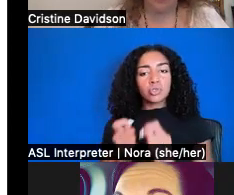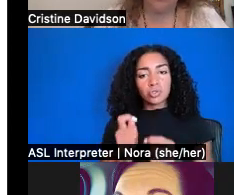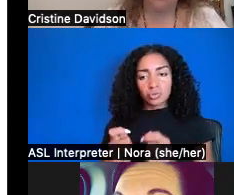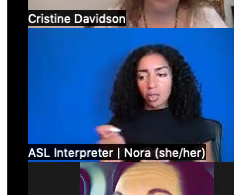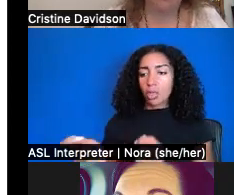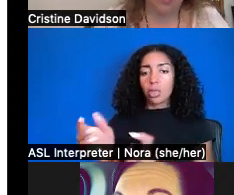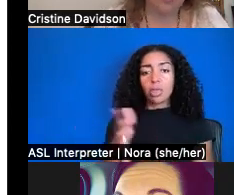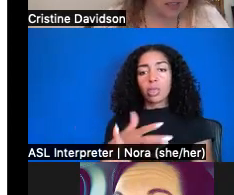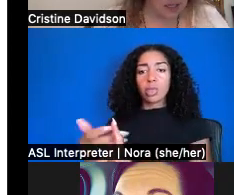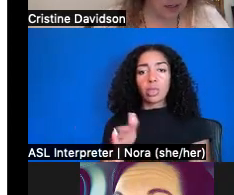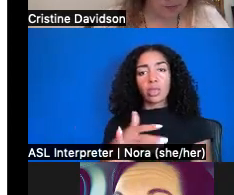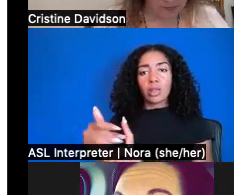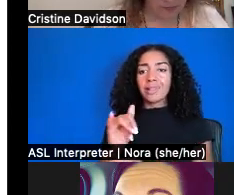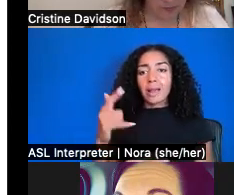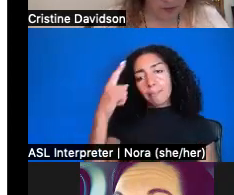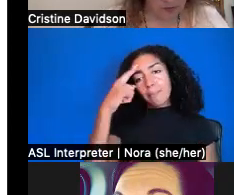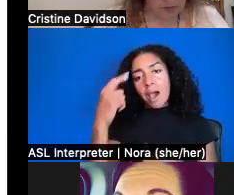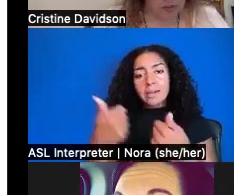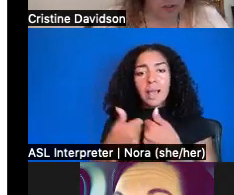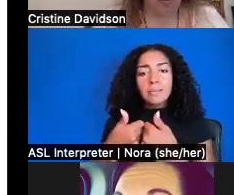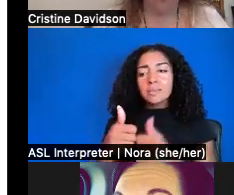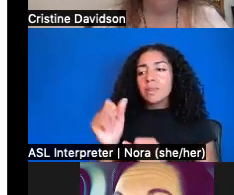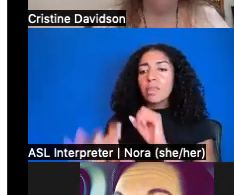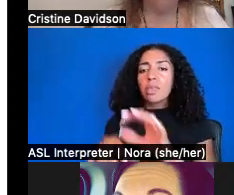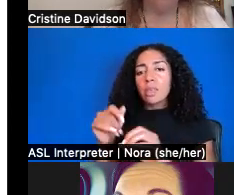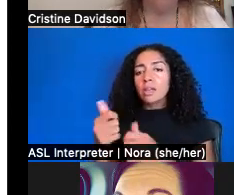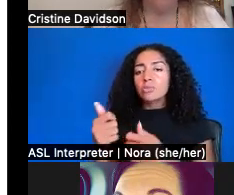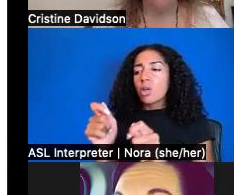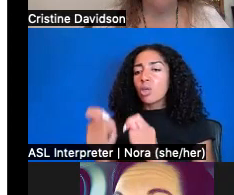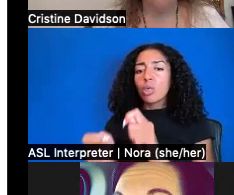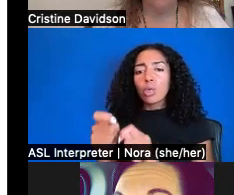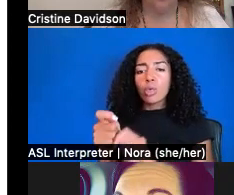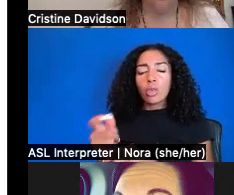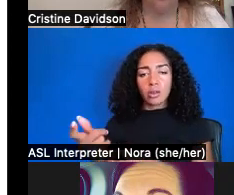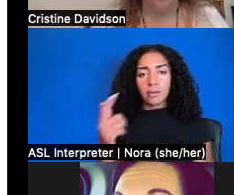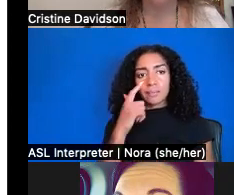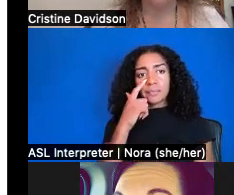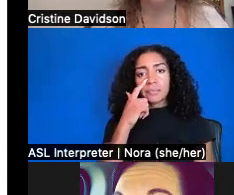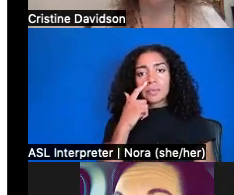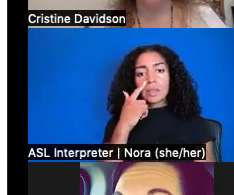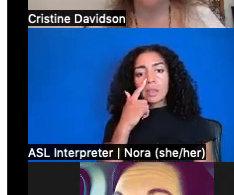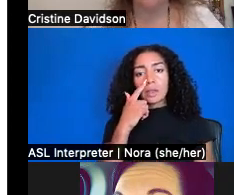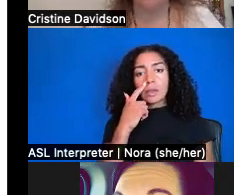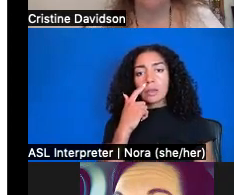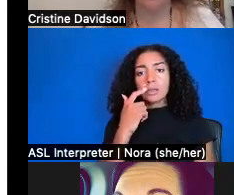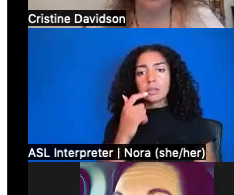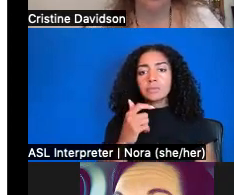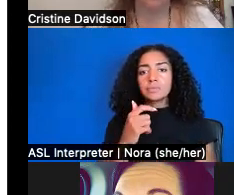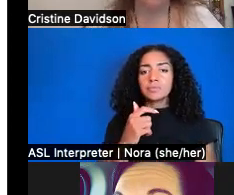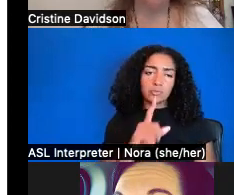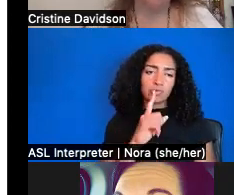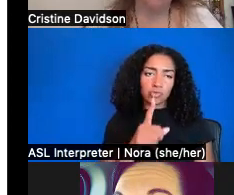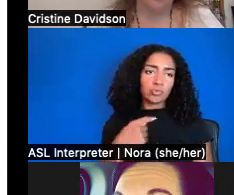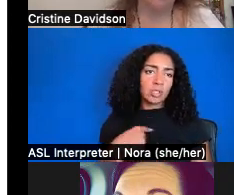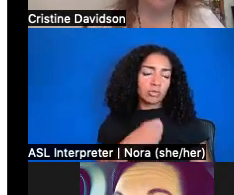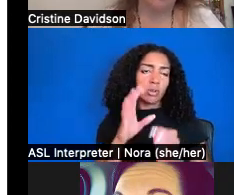games that people play with somebody's mind to say, you know, Well, I'm sure we could come up with some